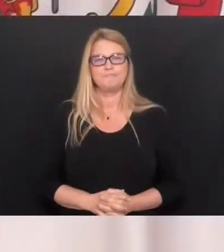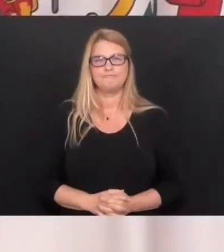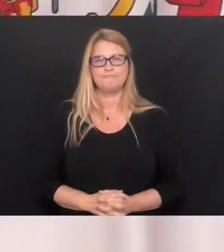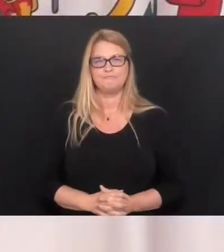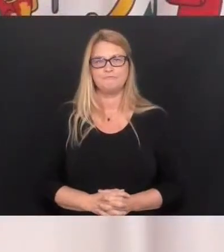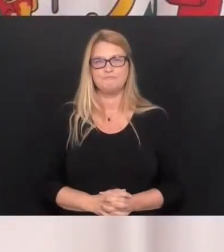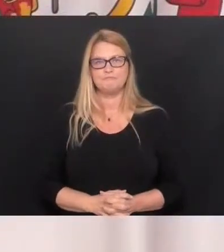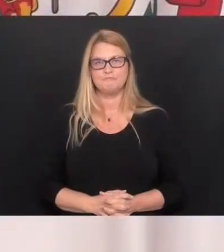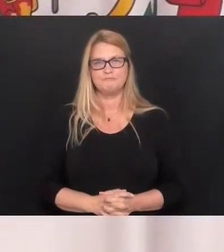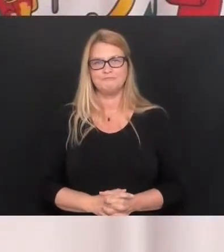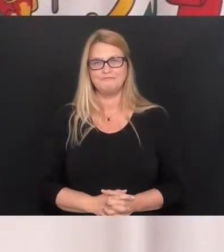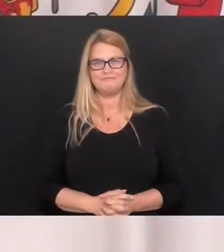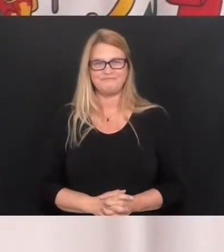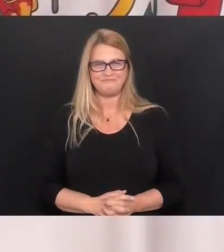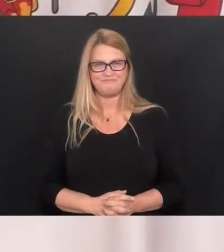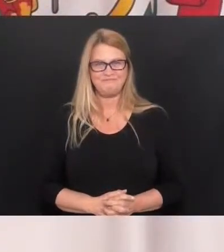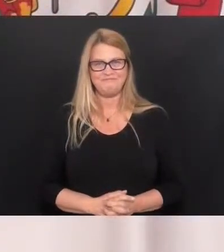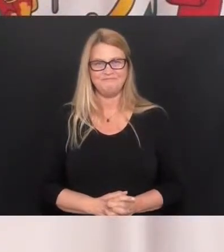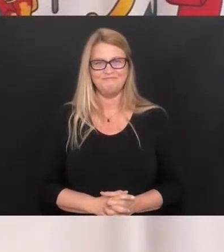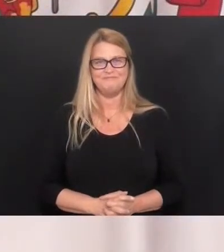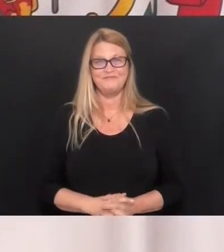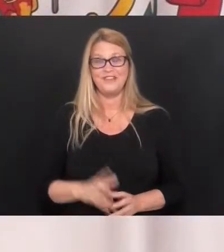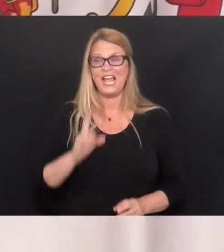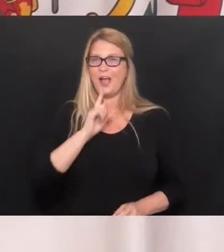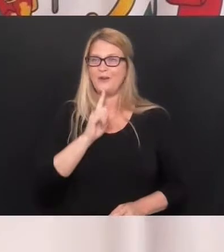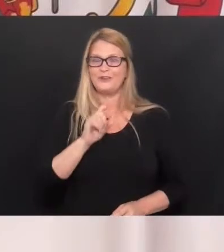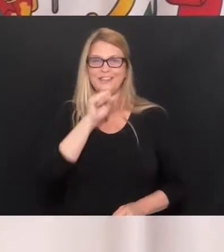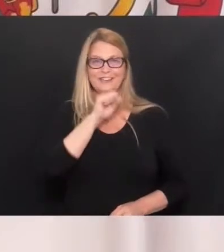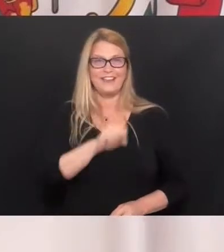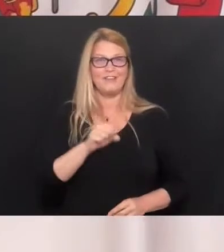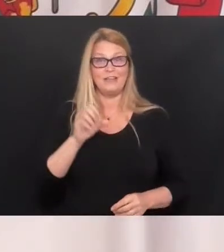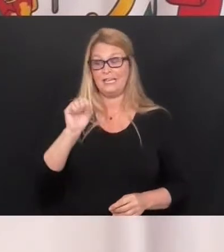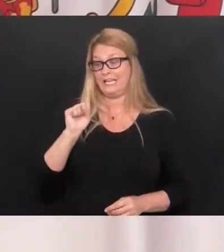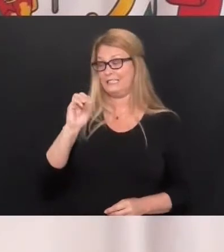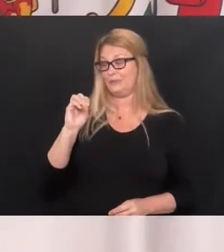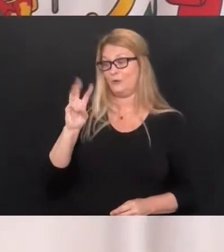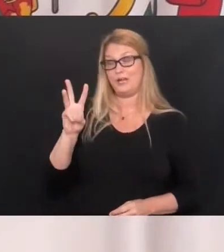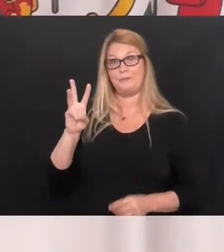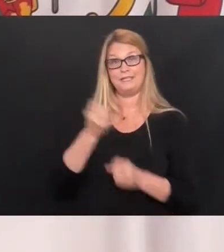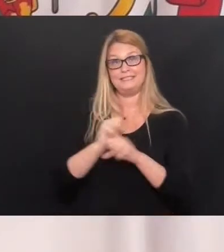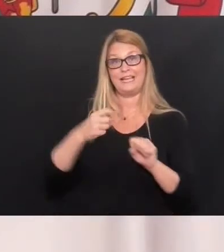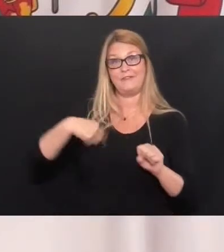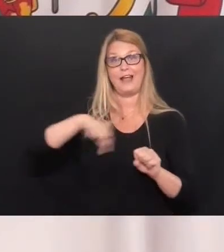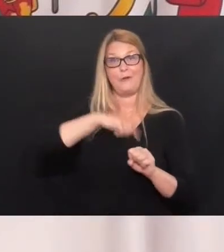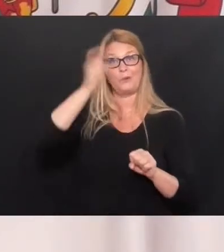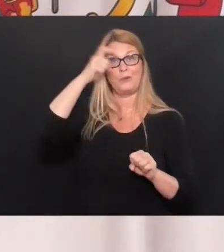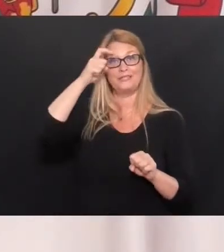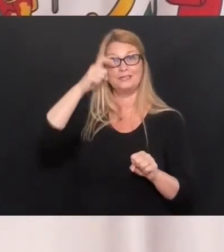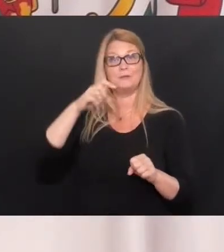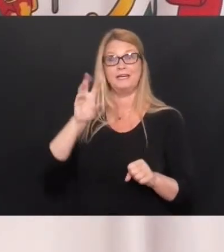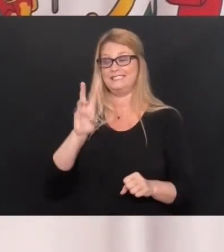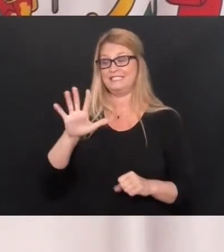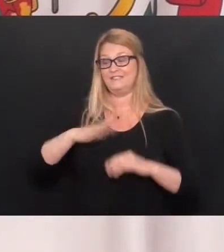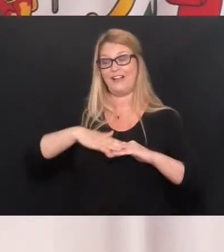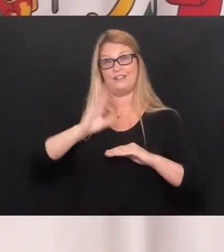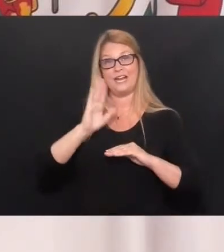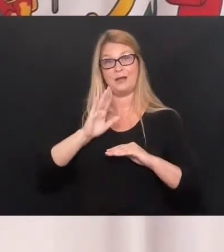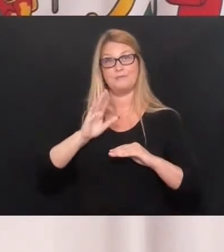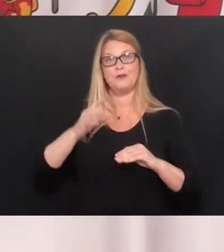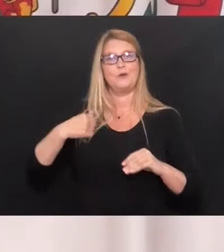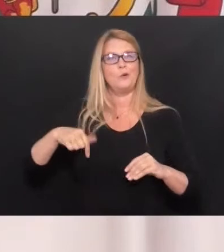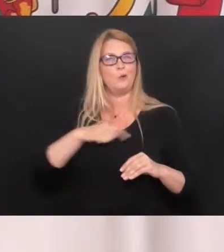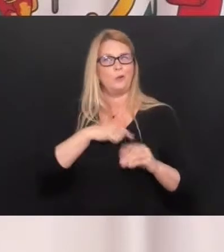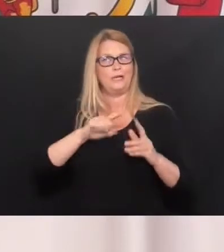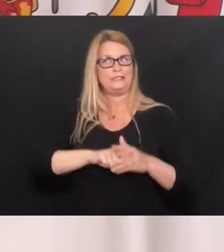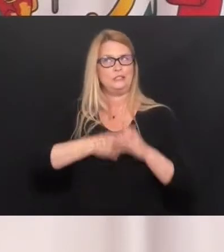I love this, and this is really great. From Saving Our Wisdom, these are the 65 and older people that we